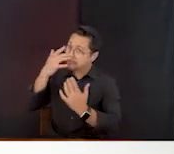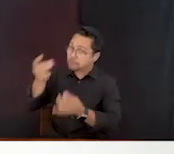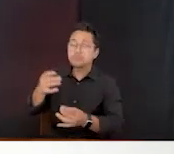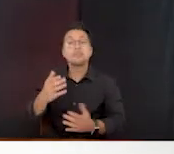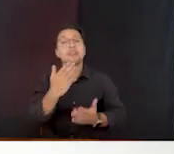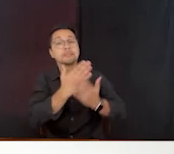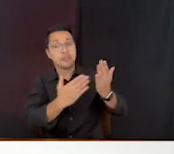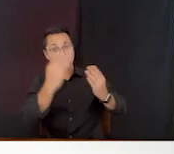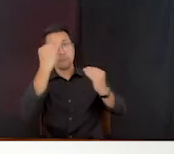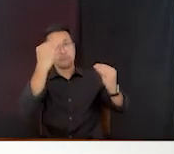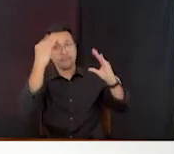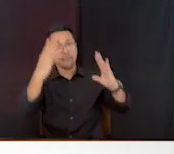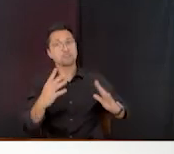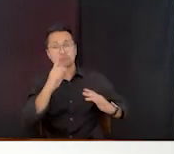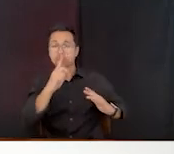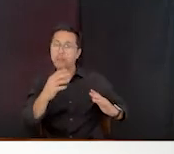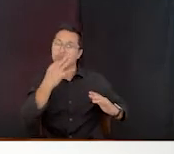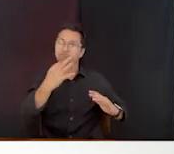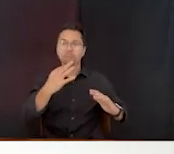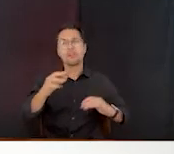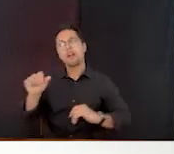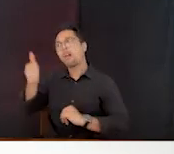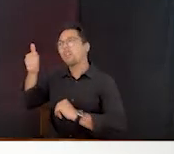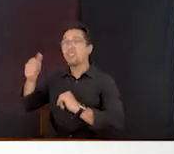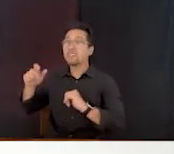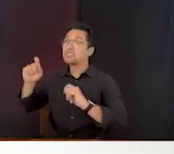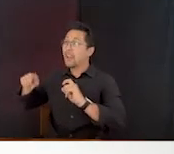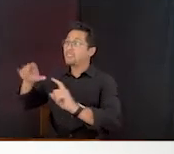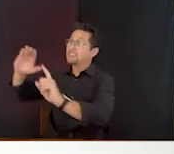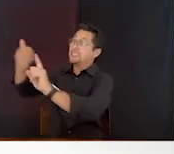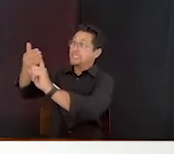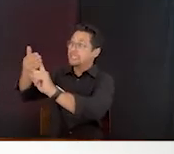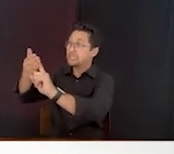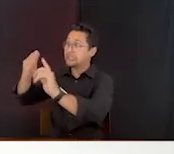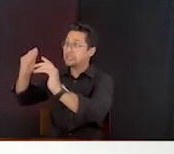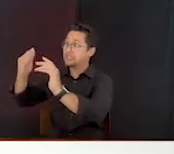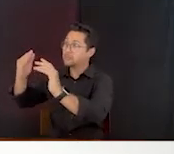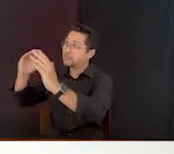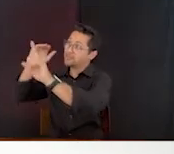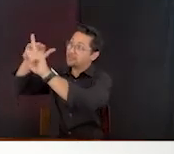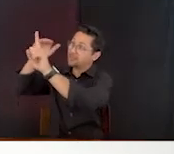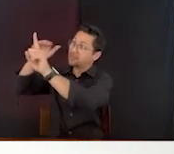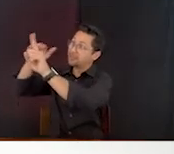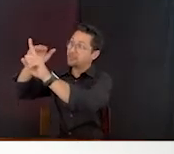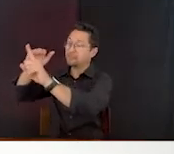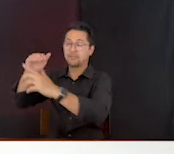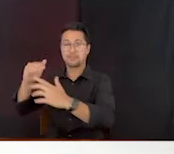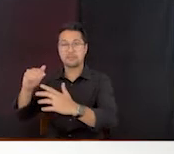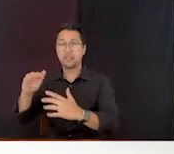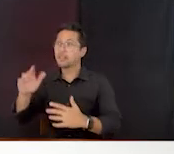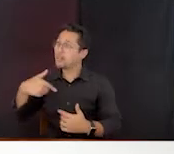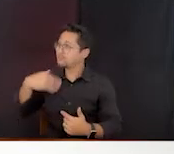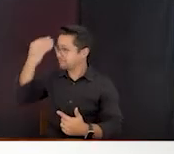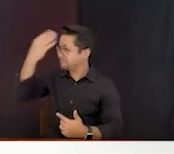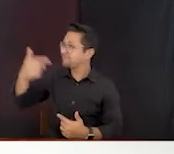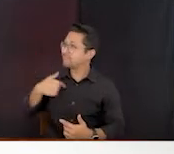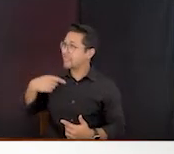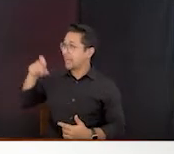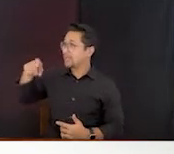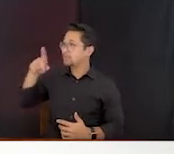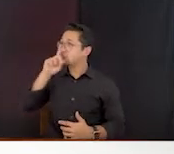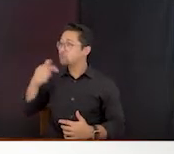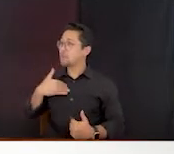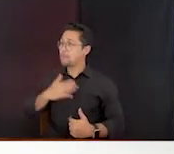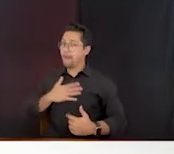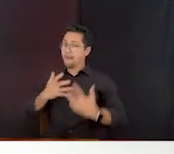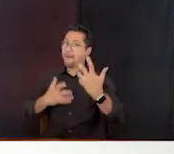in accommodating. Others, I had to take it a couple steps up and be able to talk to more people and be like, I need to make sure my accommodations are being